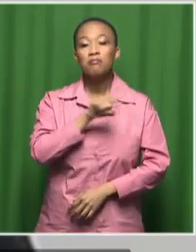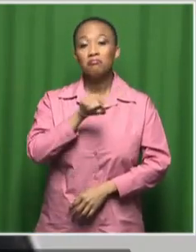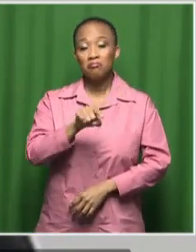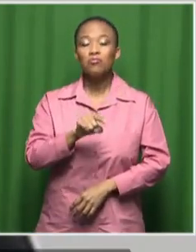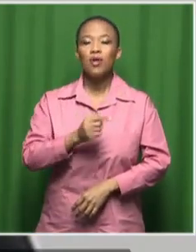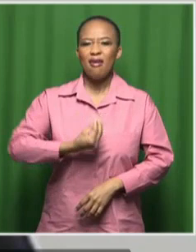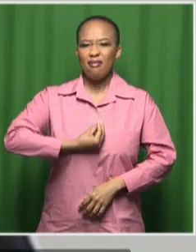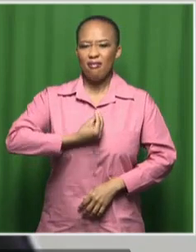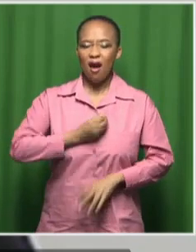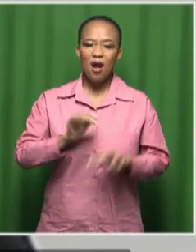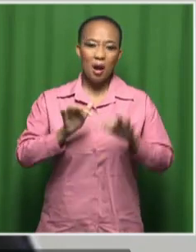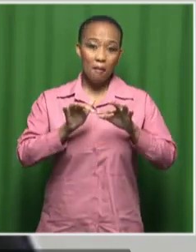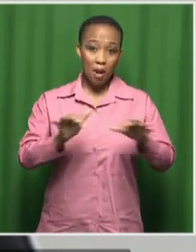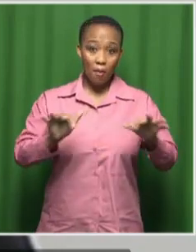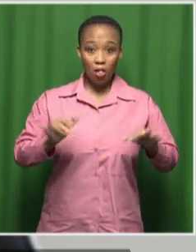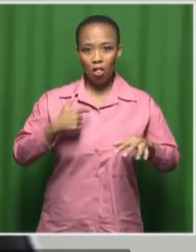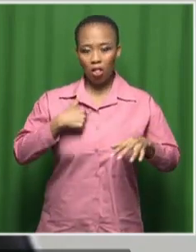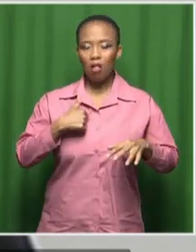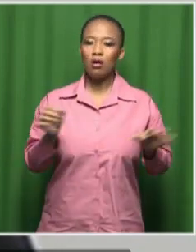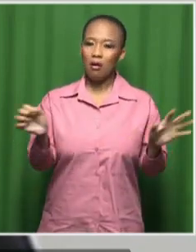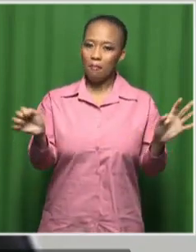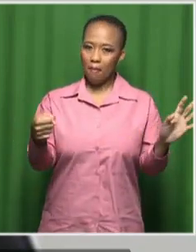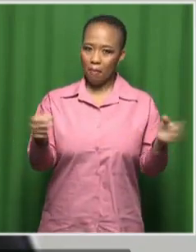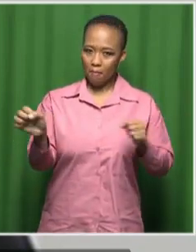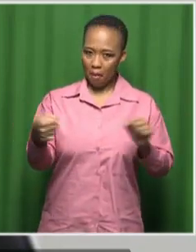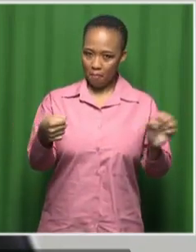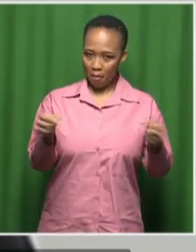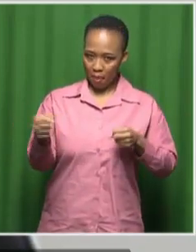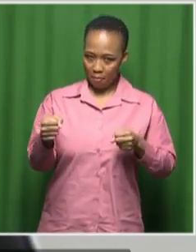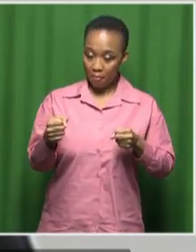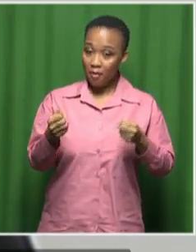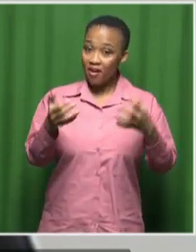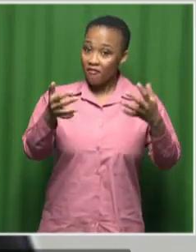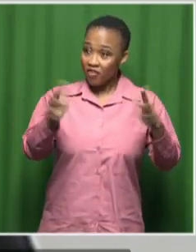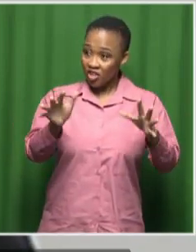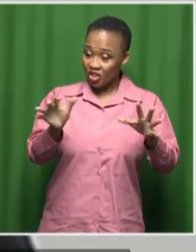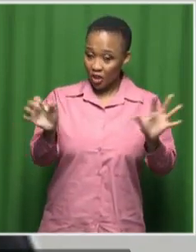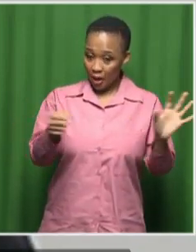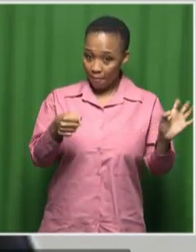people, and I do know that it does reduces my